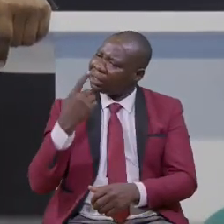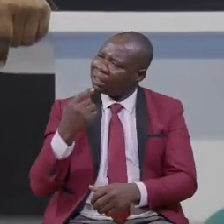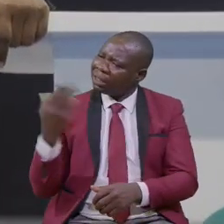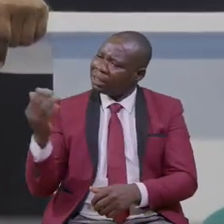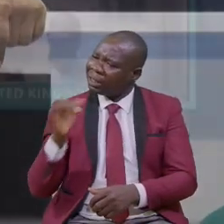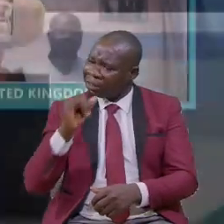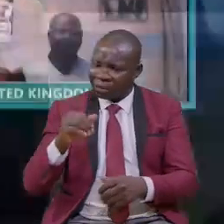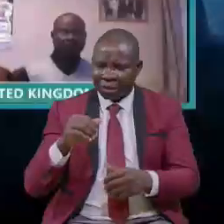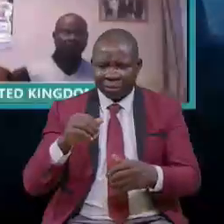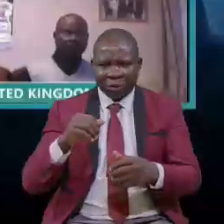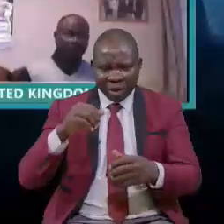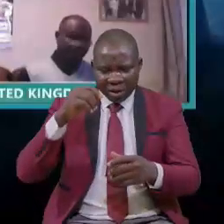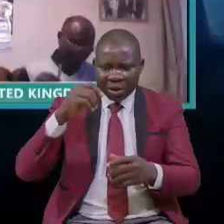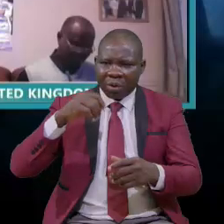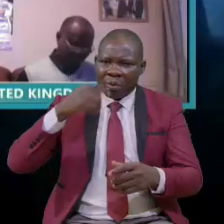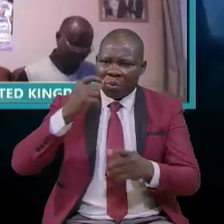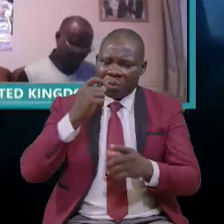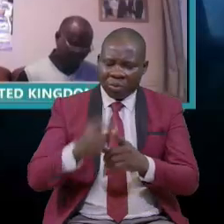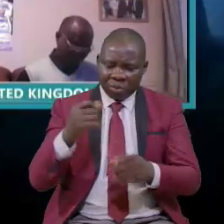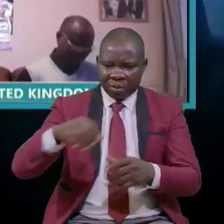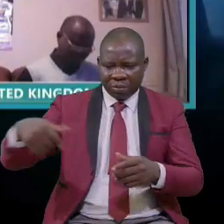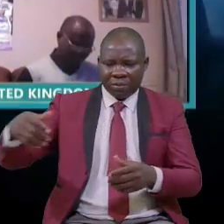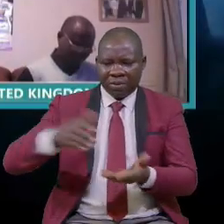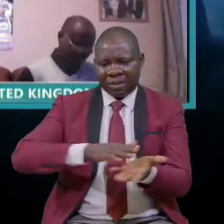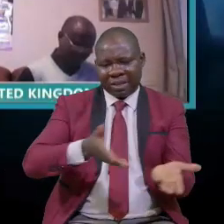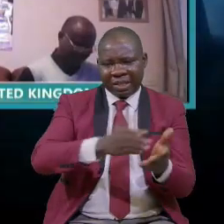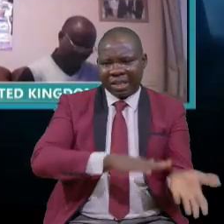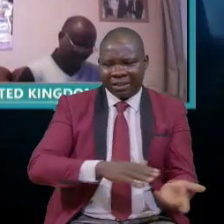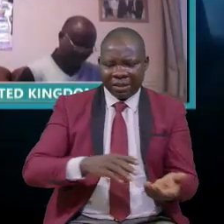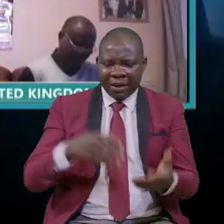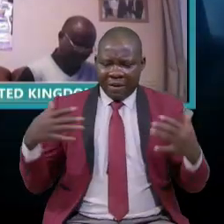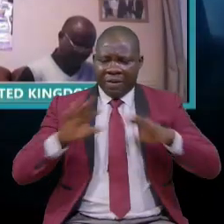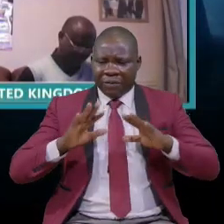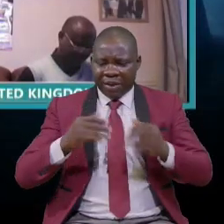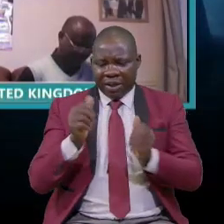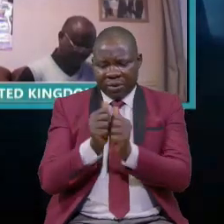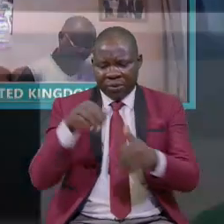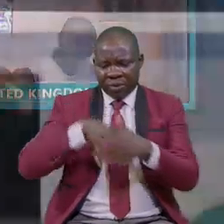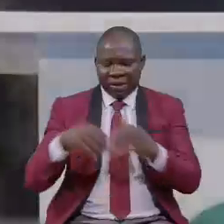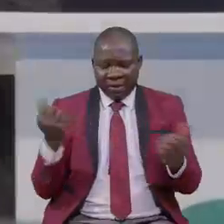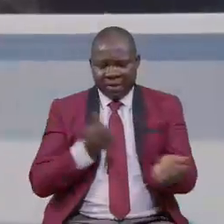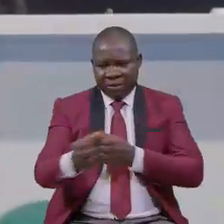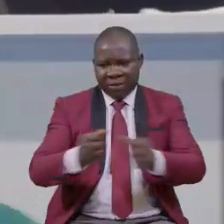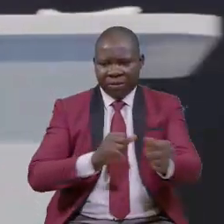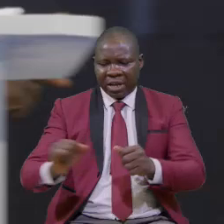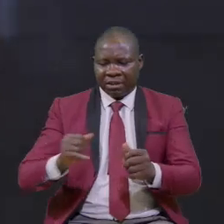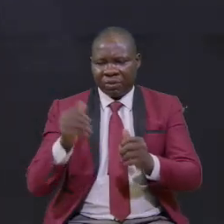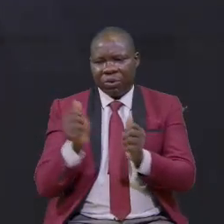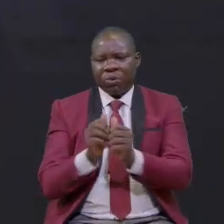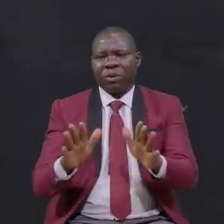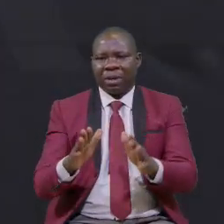death. Fears within and fightings without. And grace came again. All